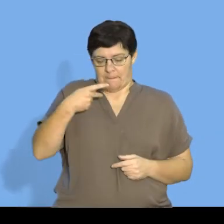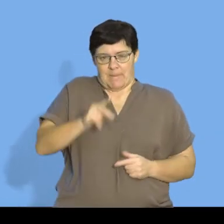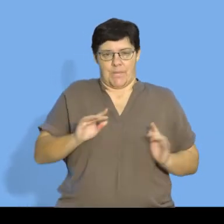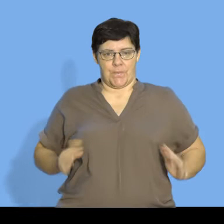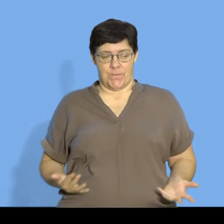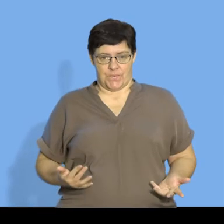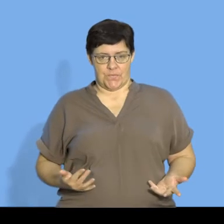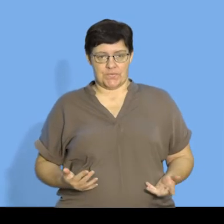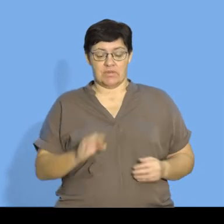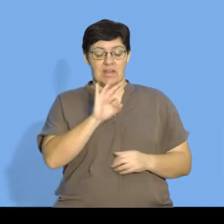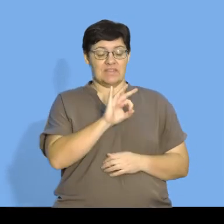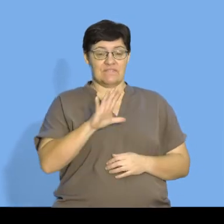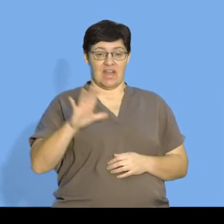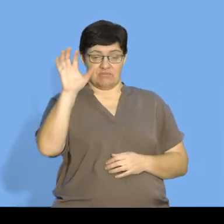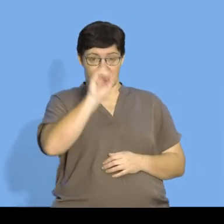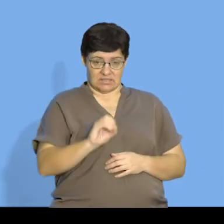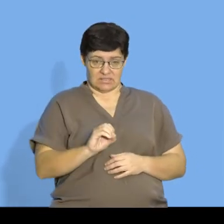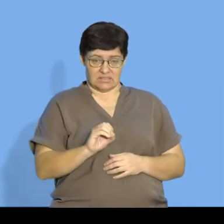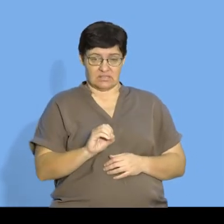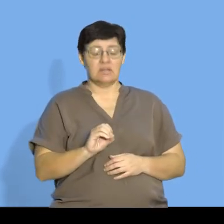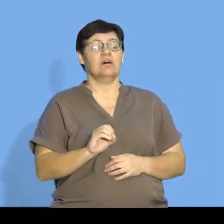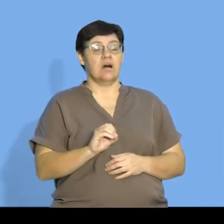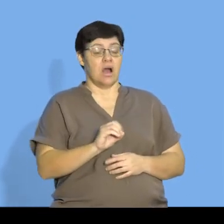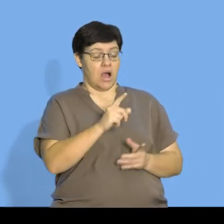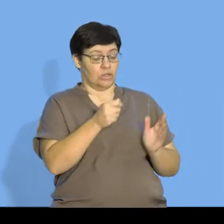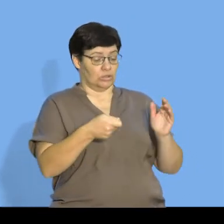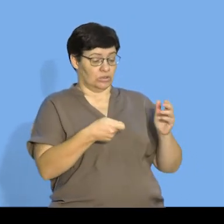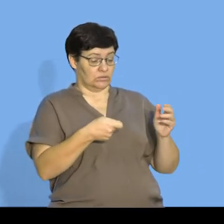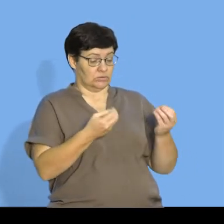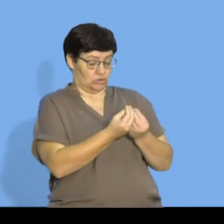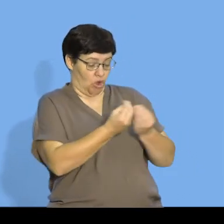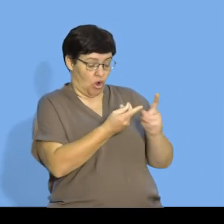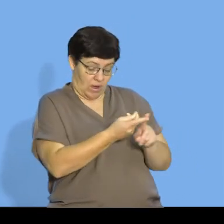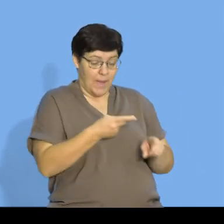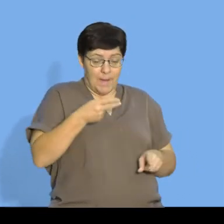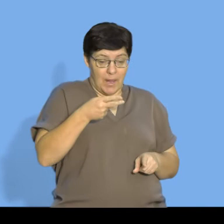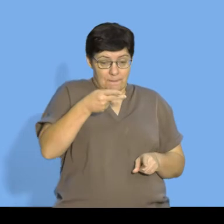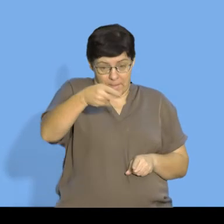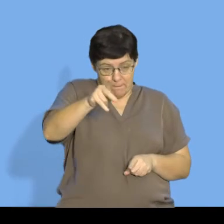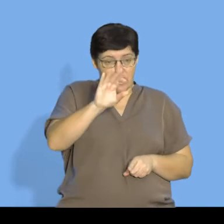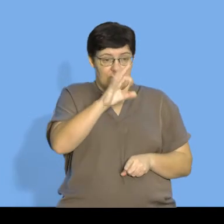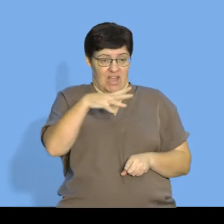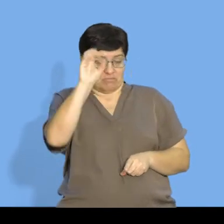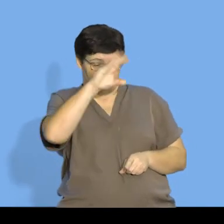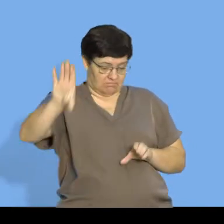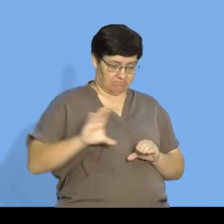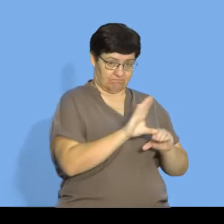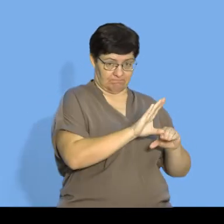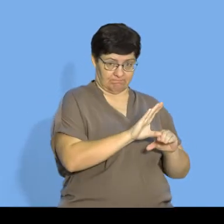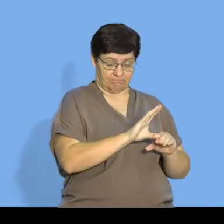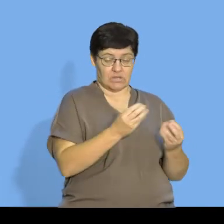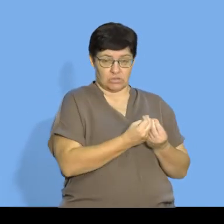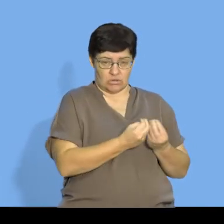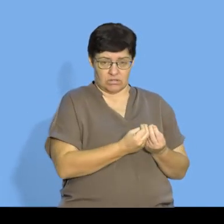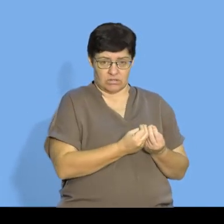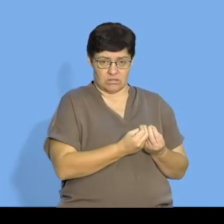that 35% of all stock is purchased on credit. Creditors' terms are strictly 30 days. So if 35%